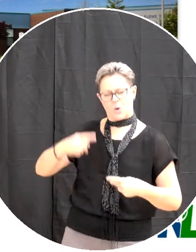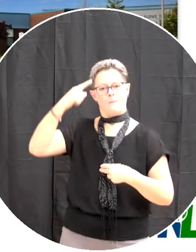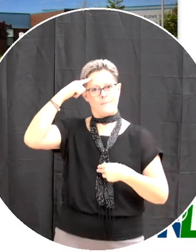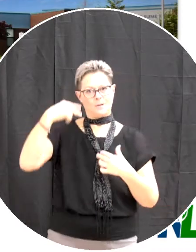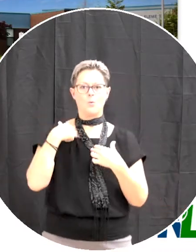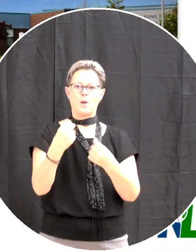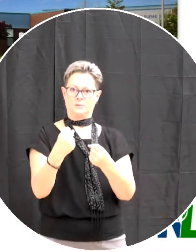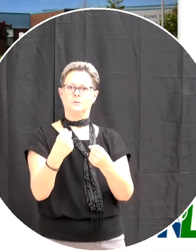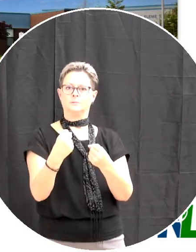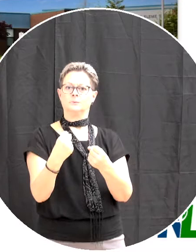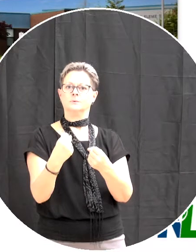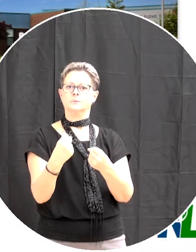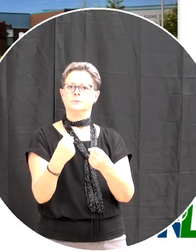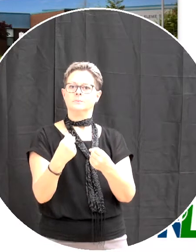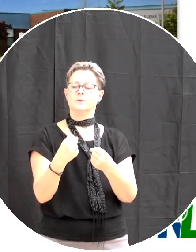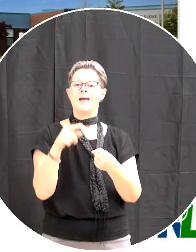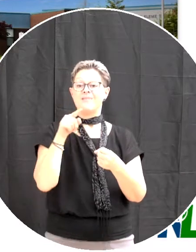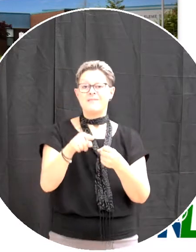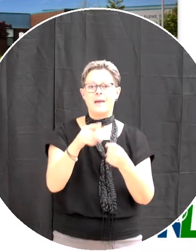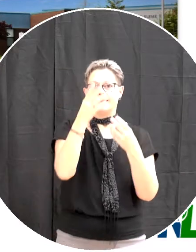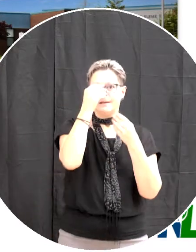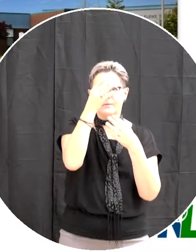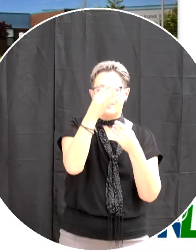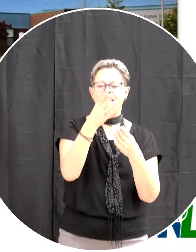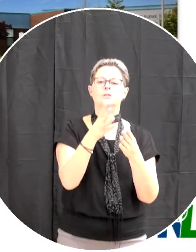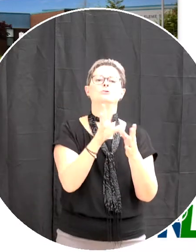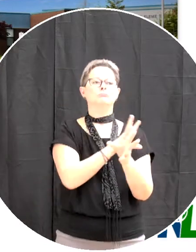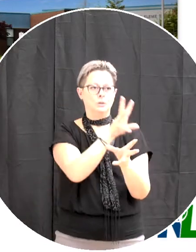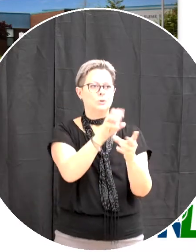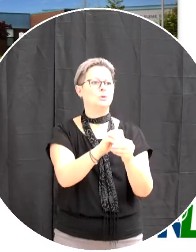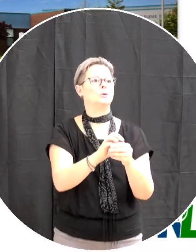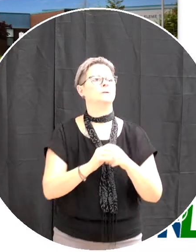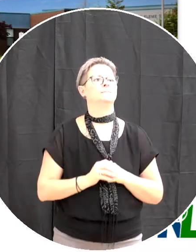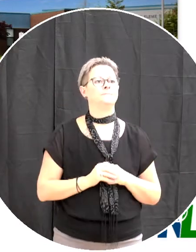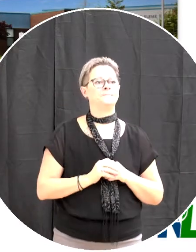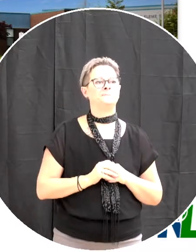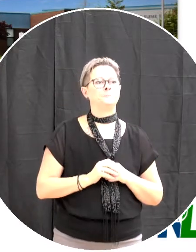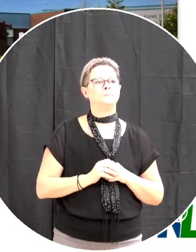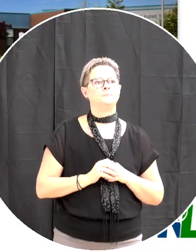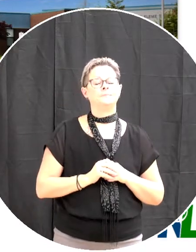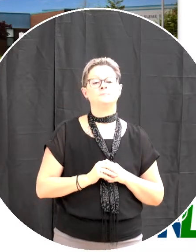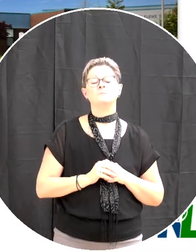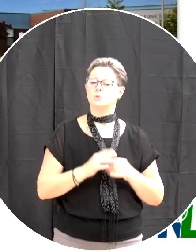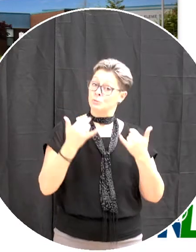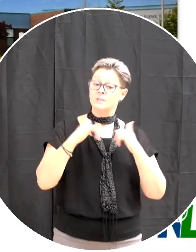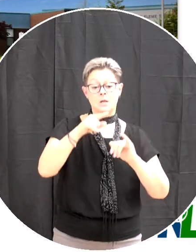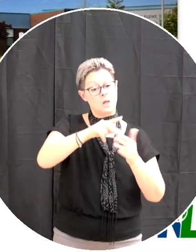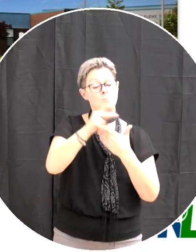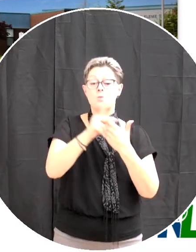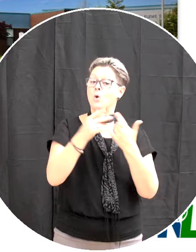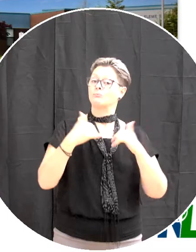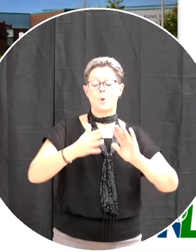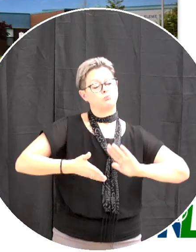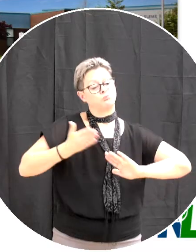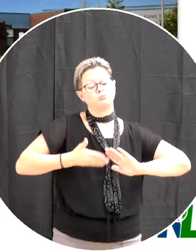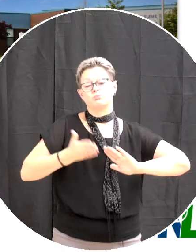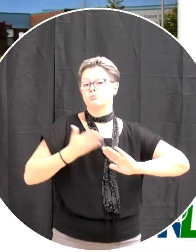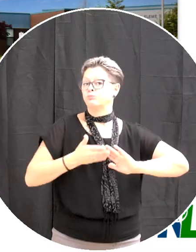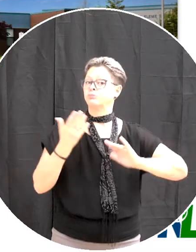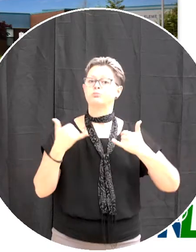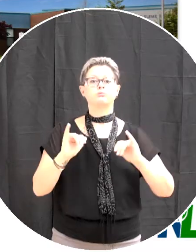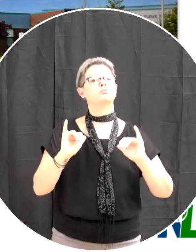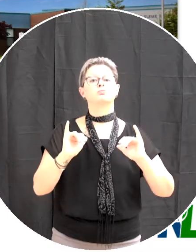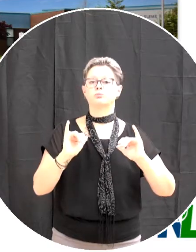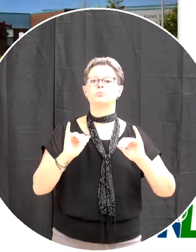is all captured, the data is captured within Review 360. We continue to utilize that program, and it provides the school